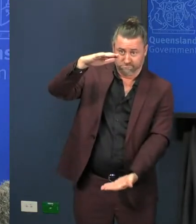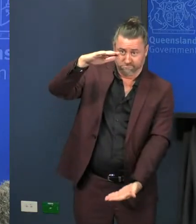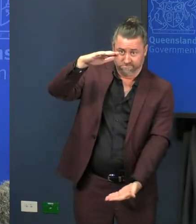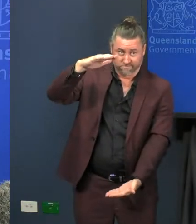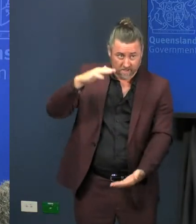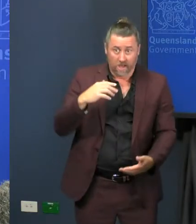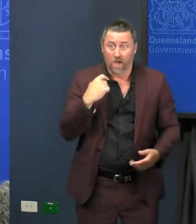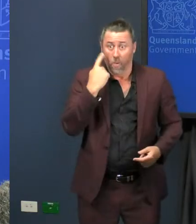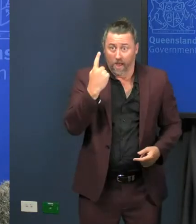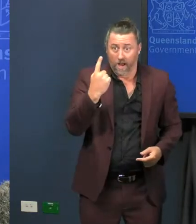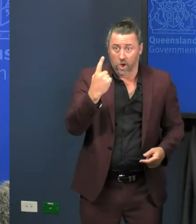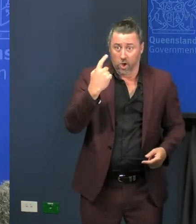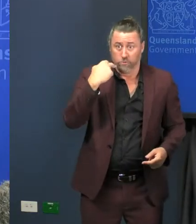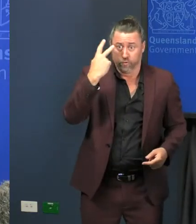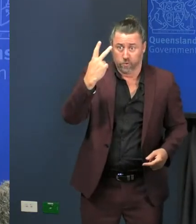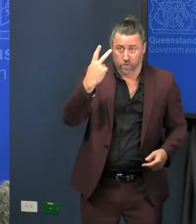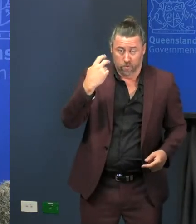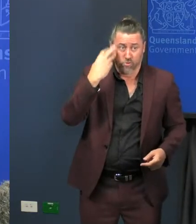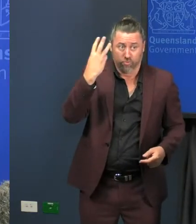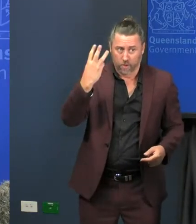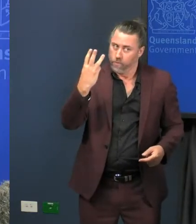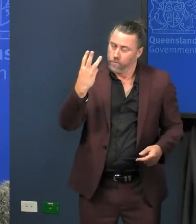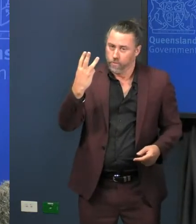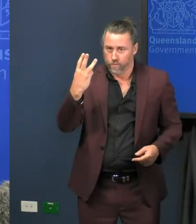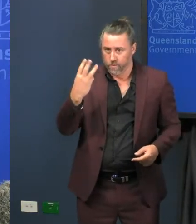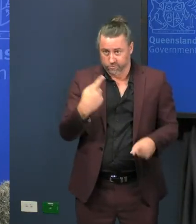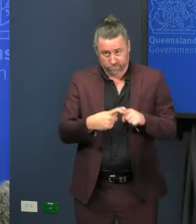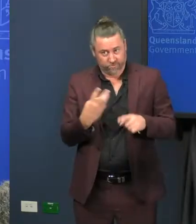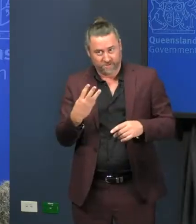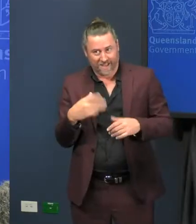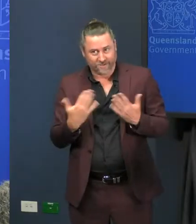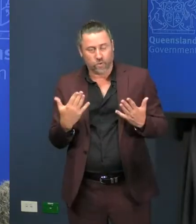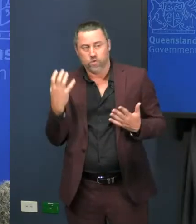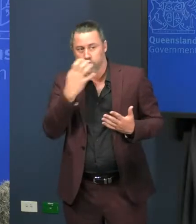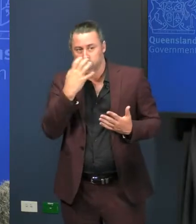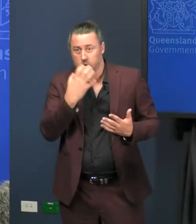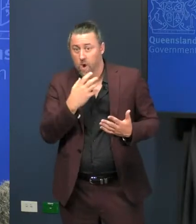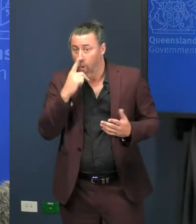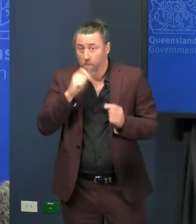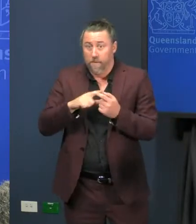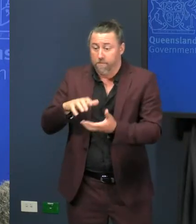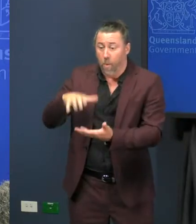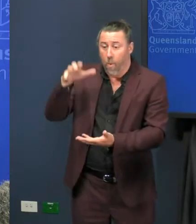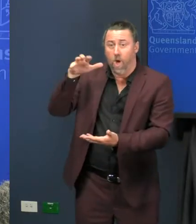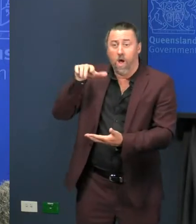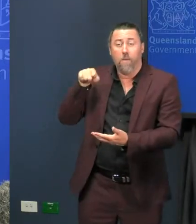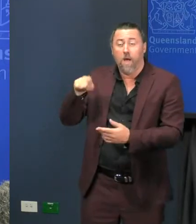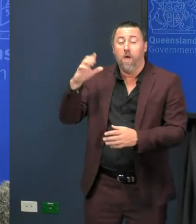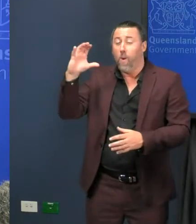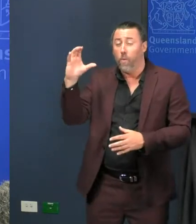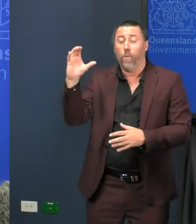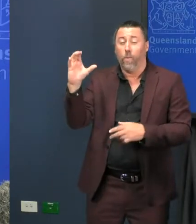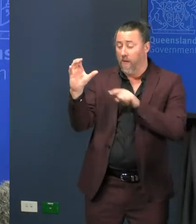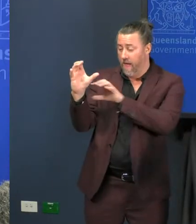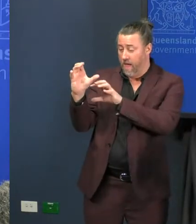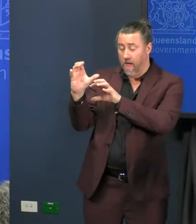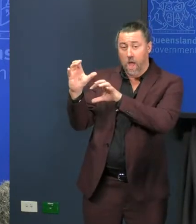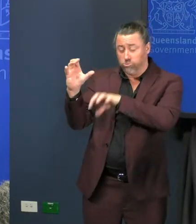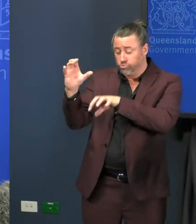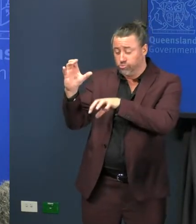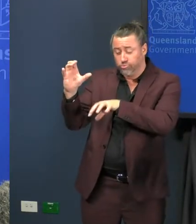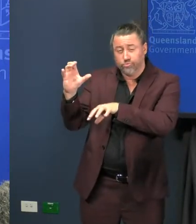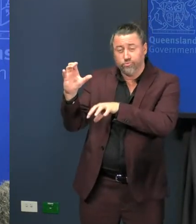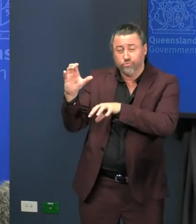possible. And we are really closely monitoring whether those falls could be higher in localised locations and over localised